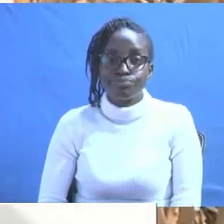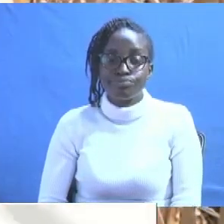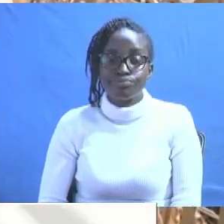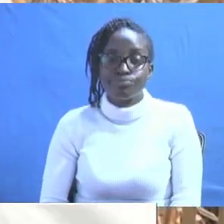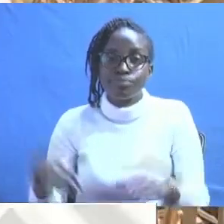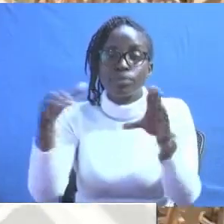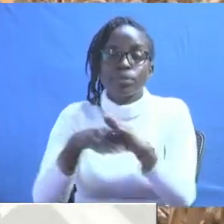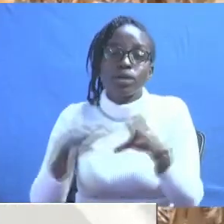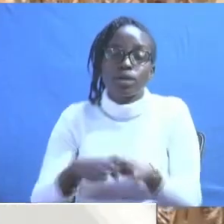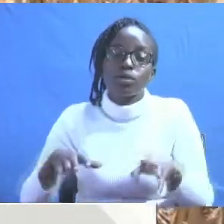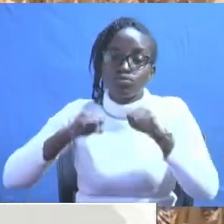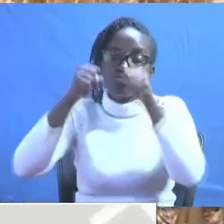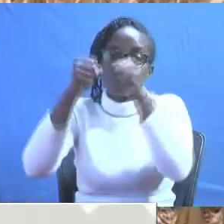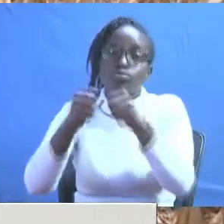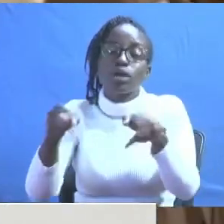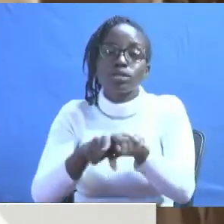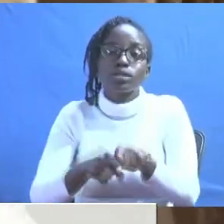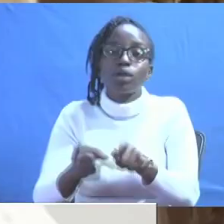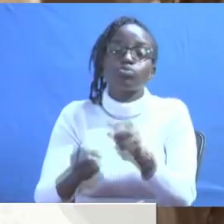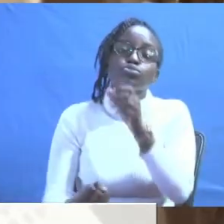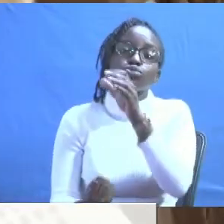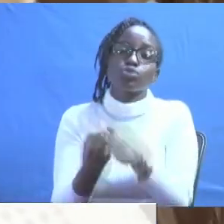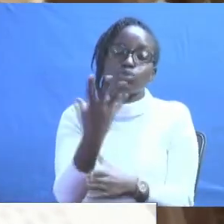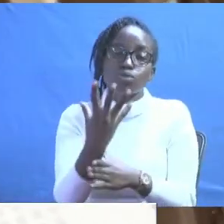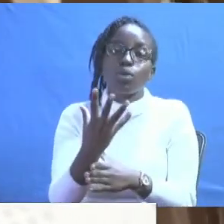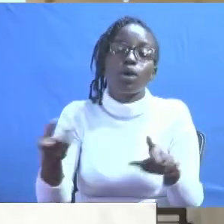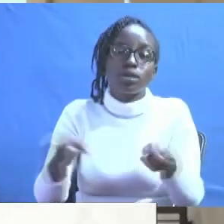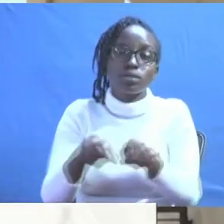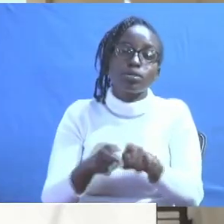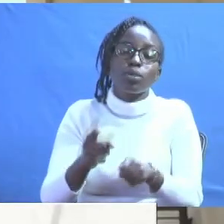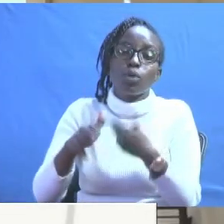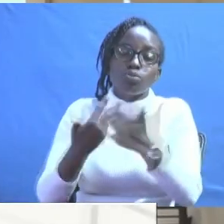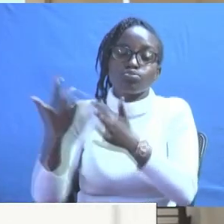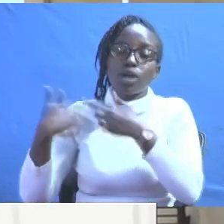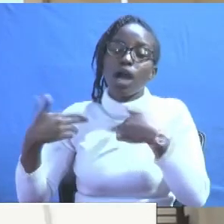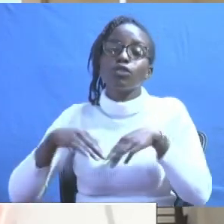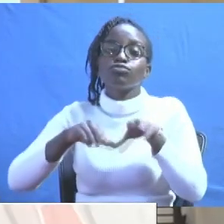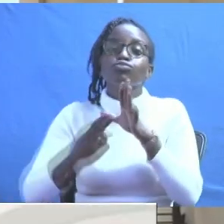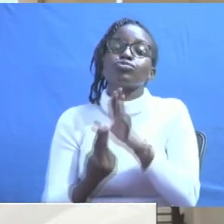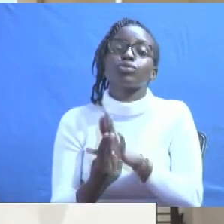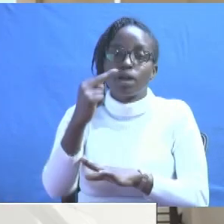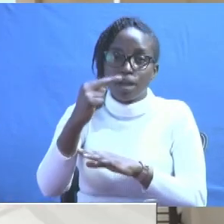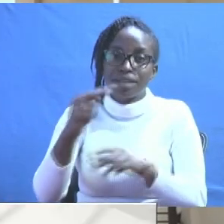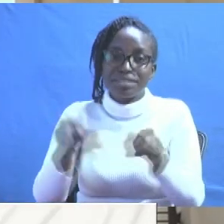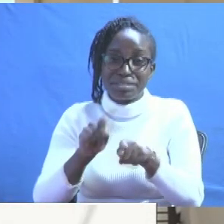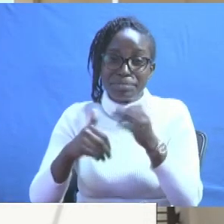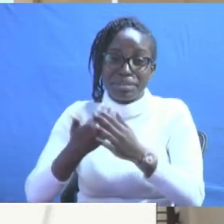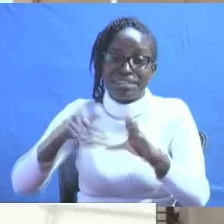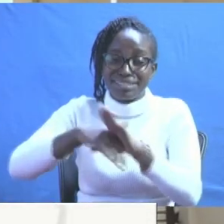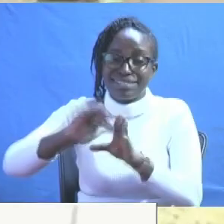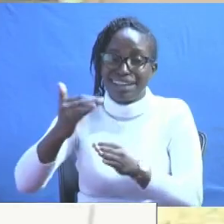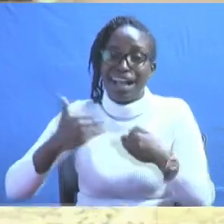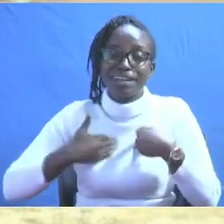In an effort to boost productivity and enhance food security in the country, the Kenya Animal Genetic Resources Center, KAGRIC, has